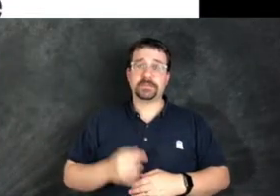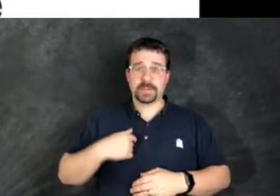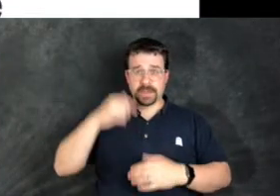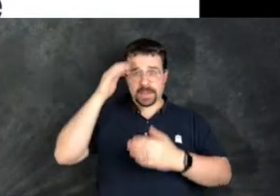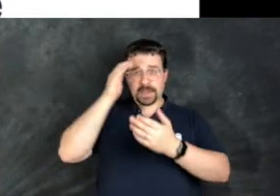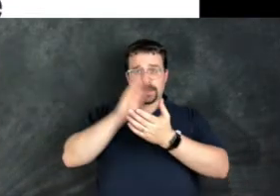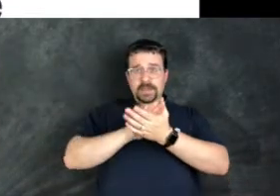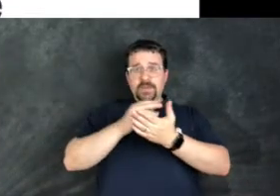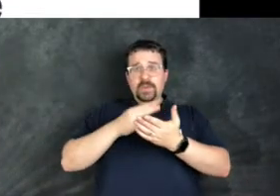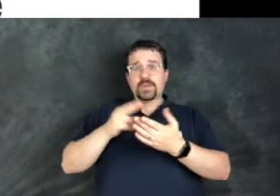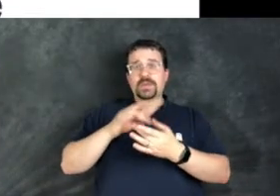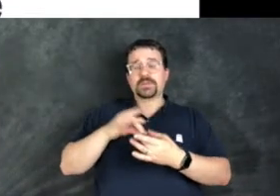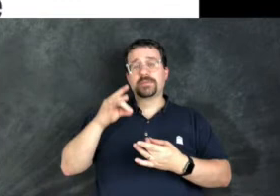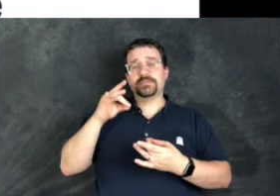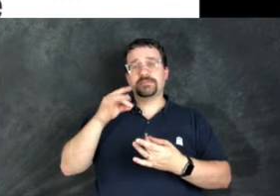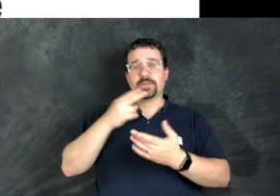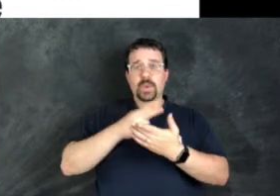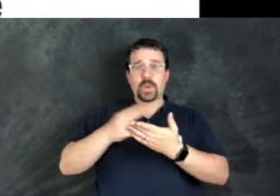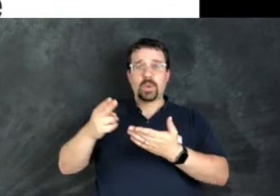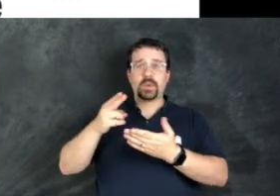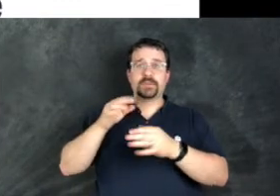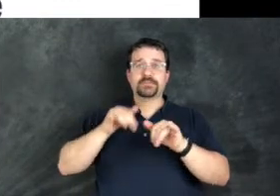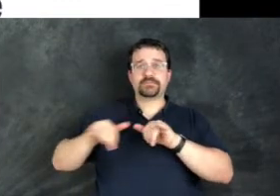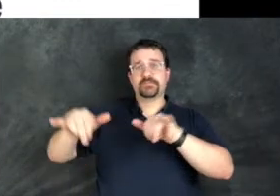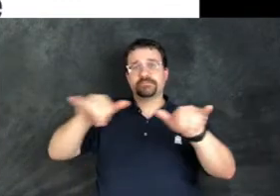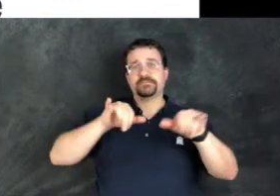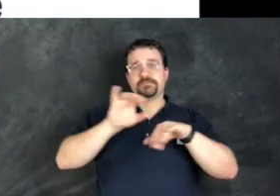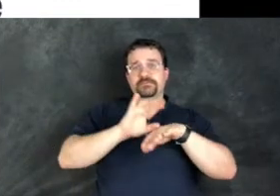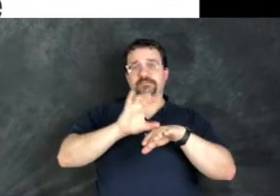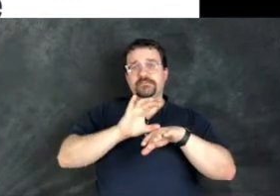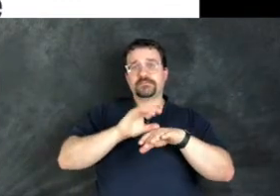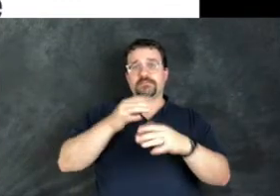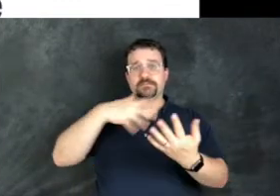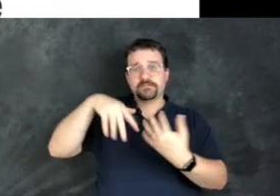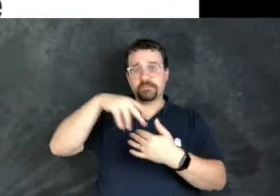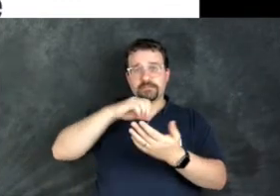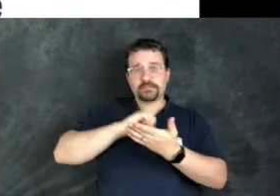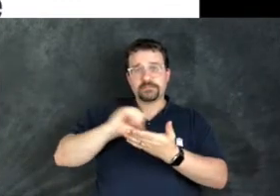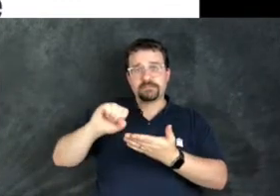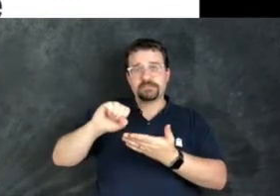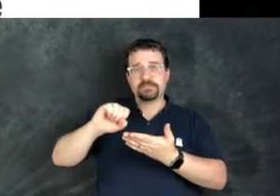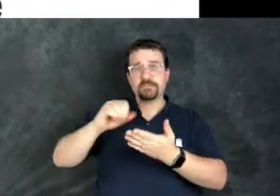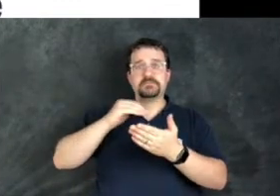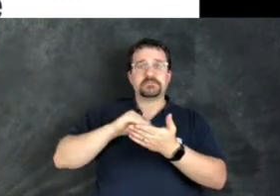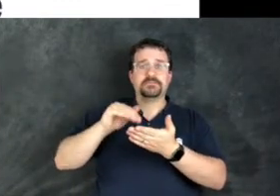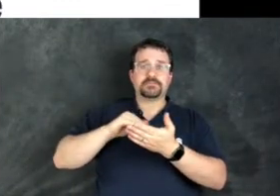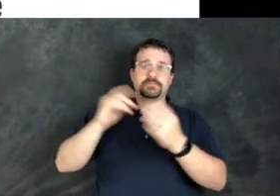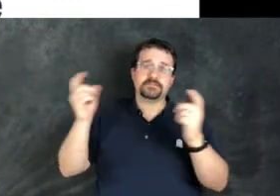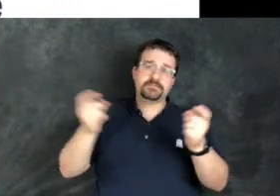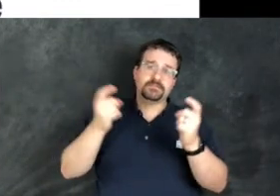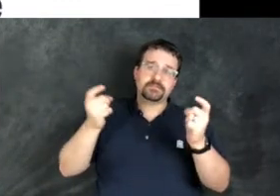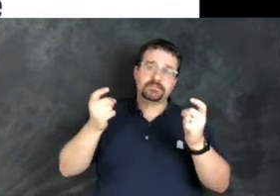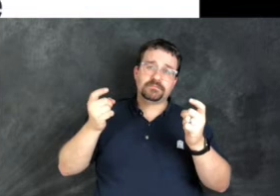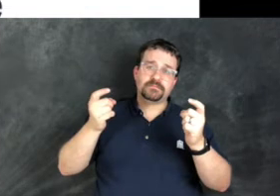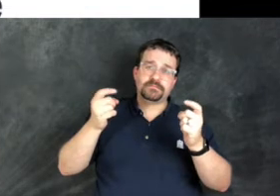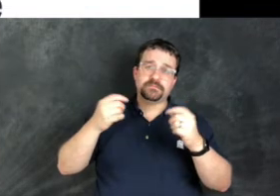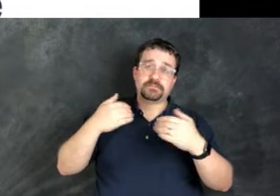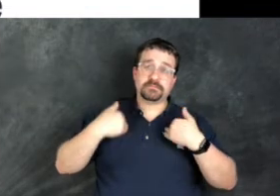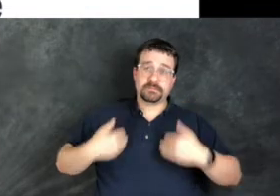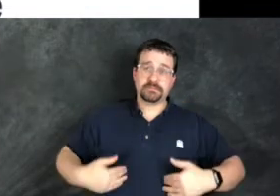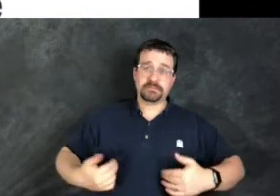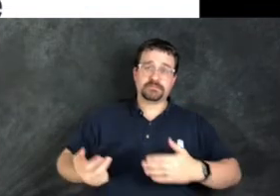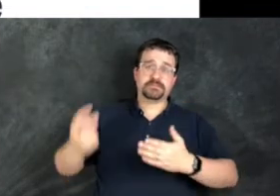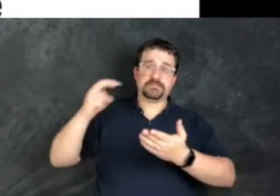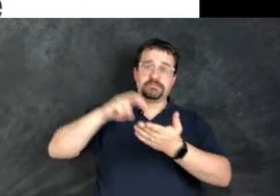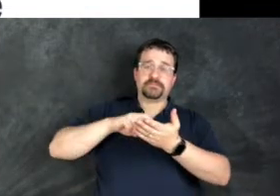believe in the Holy Spirit, the Holy Catholic Church, the communion of saints, the forgiveness of sins, the